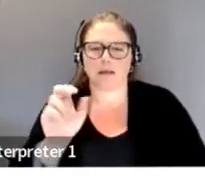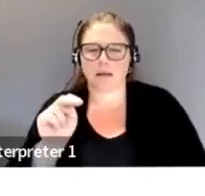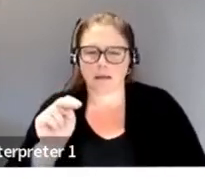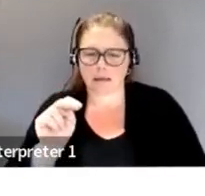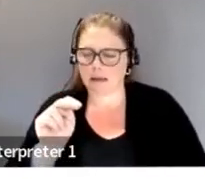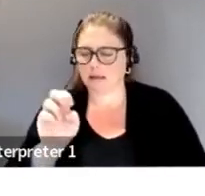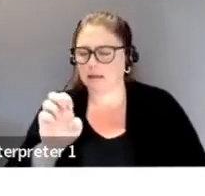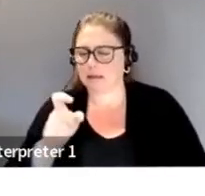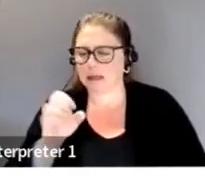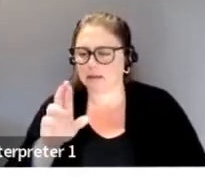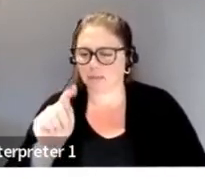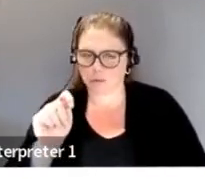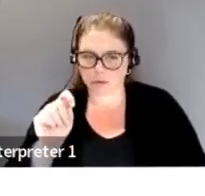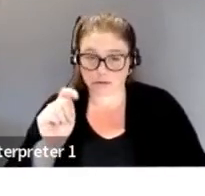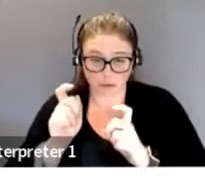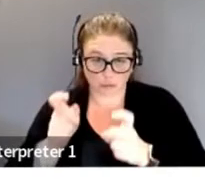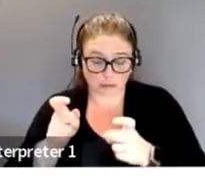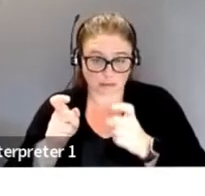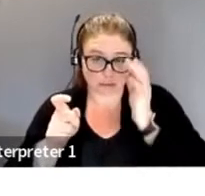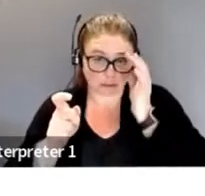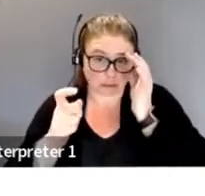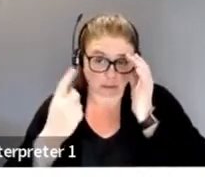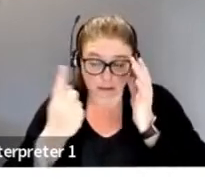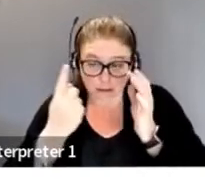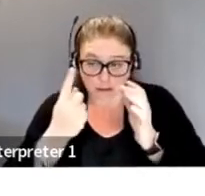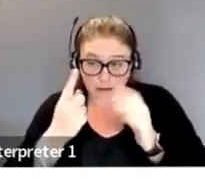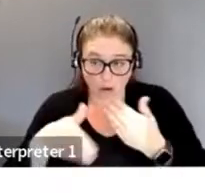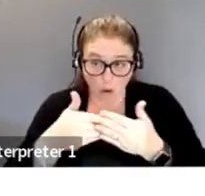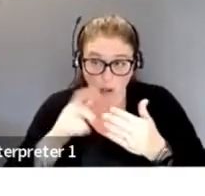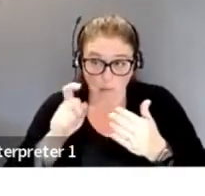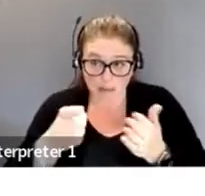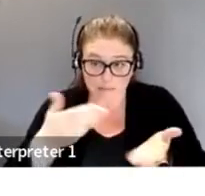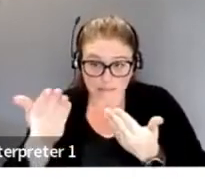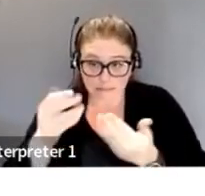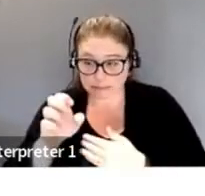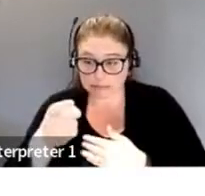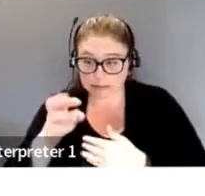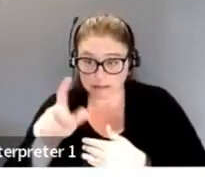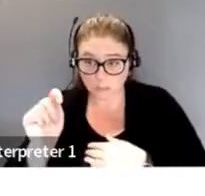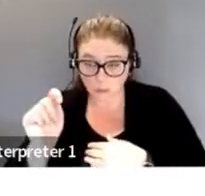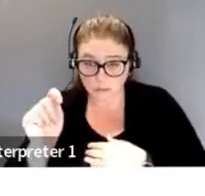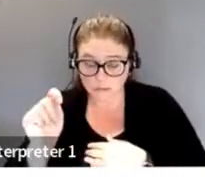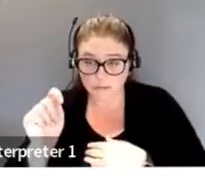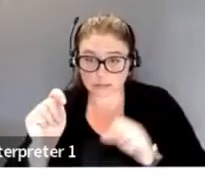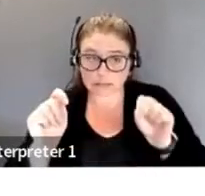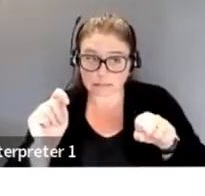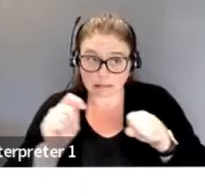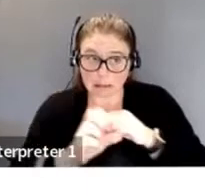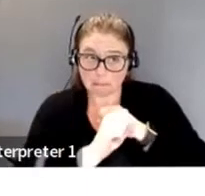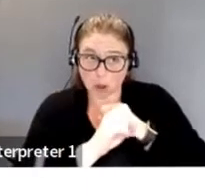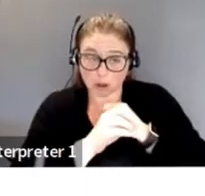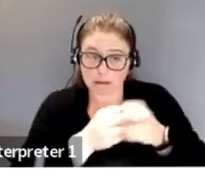Are expansion projects necessarily export related? Is it possible to get grants for market expansion that focus